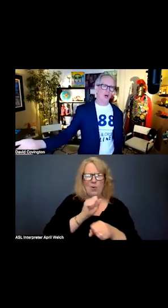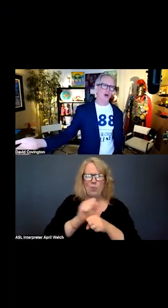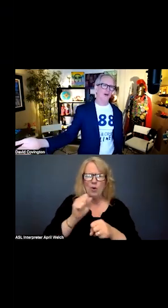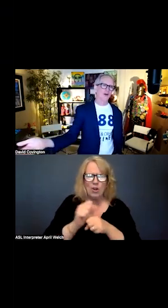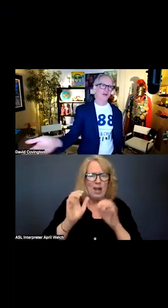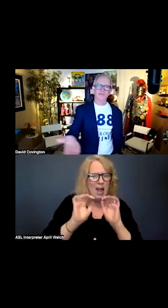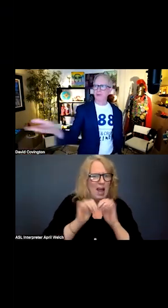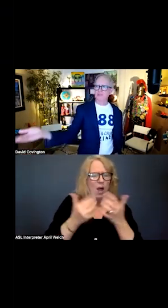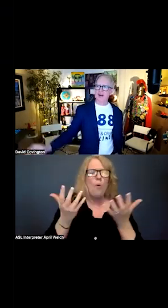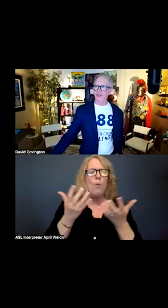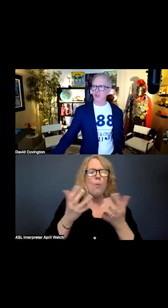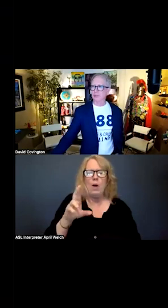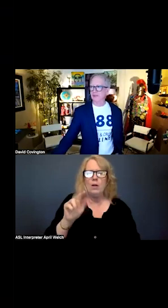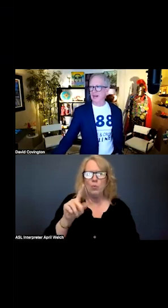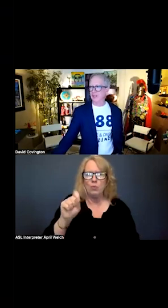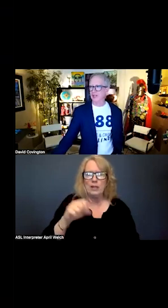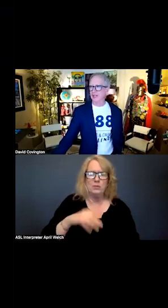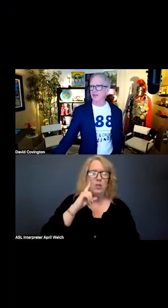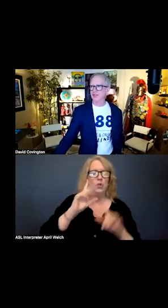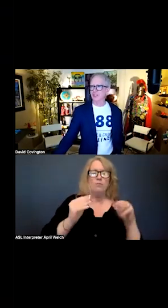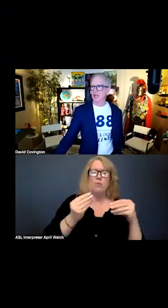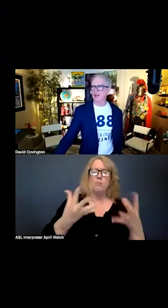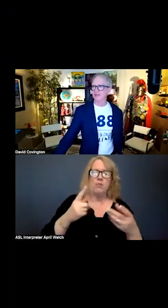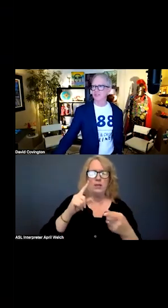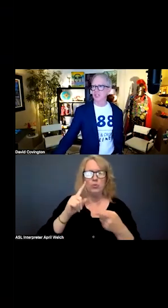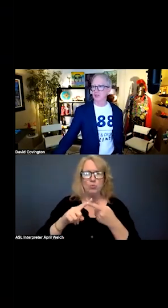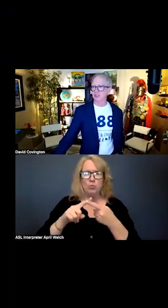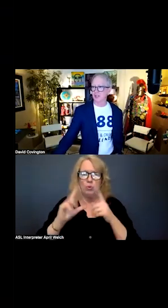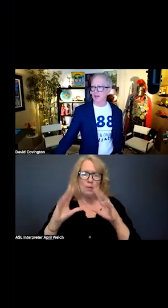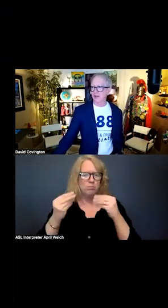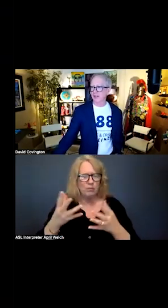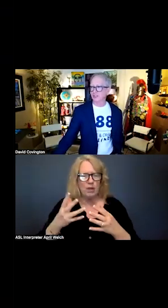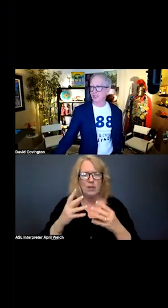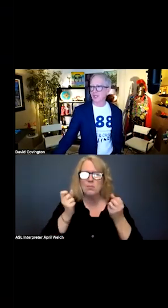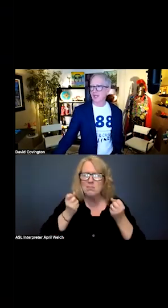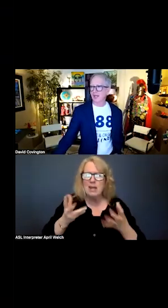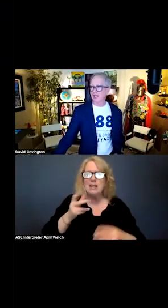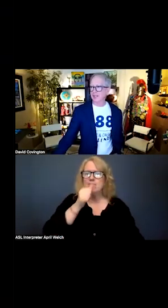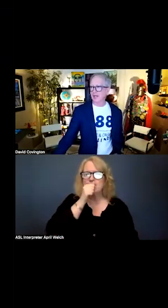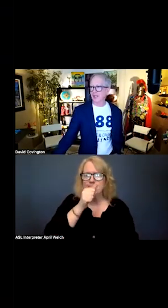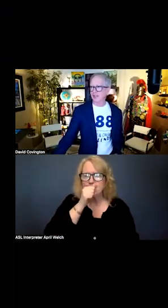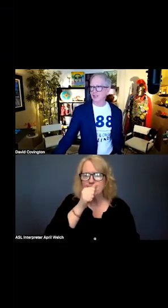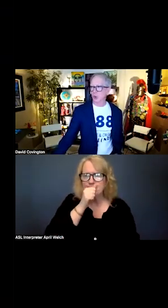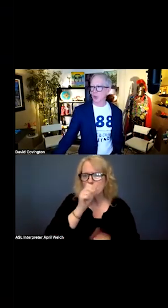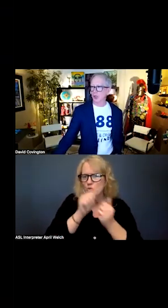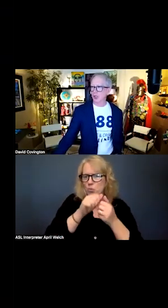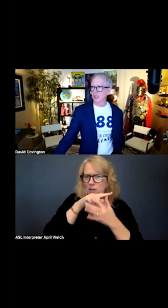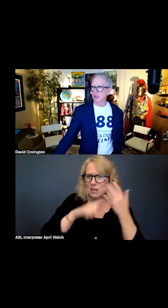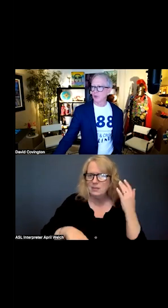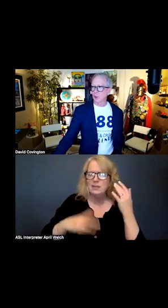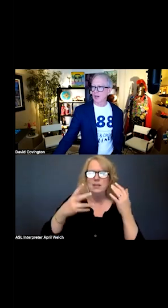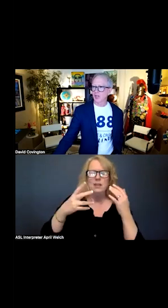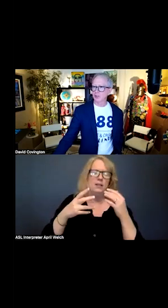rates are from provider to provider. There's a lot of secrecy around this. And this